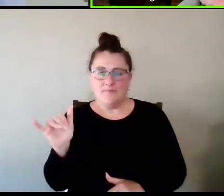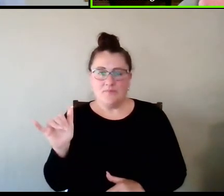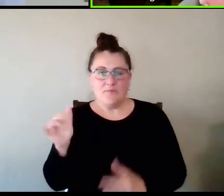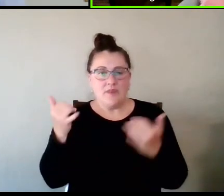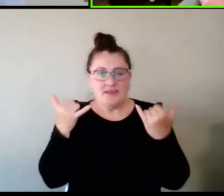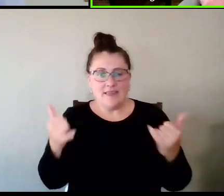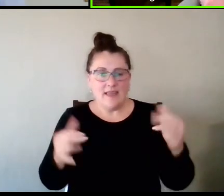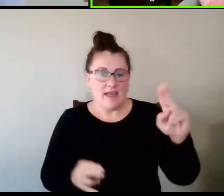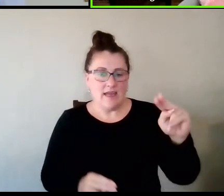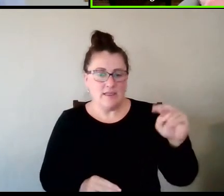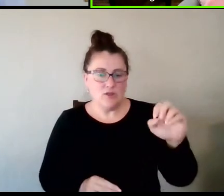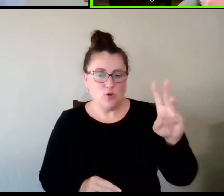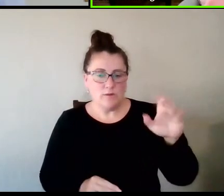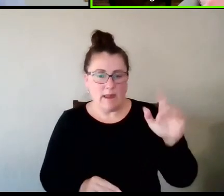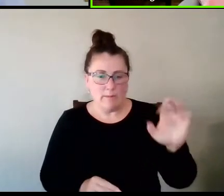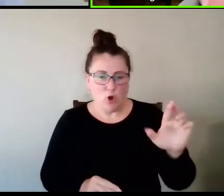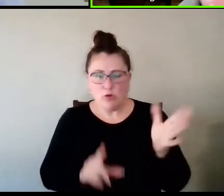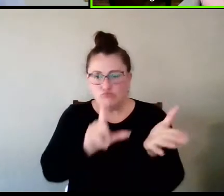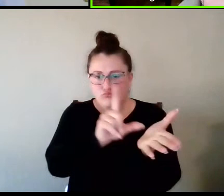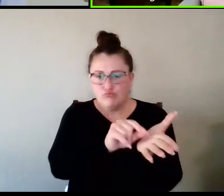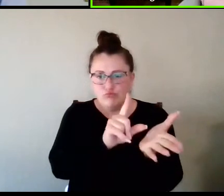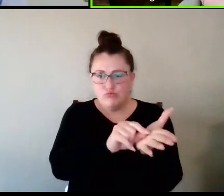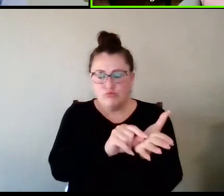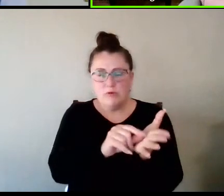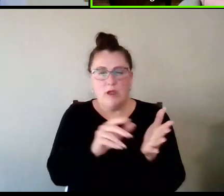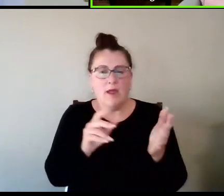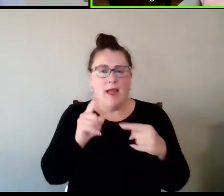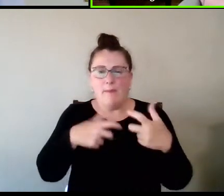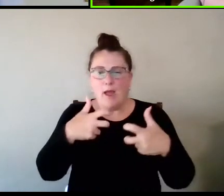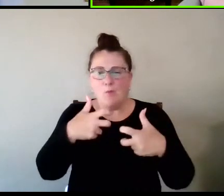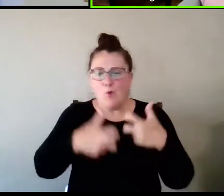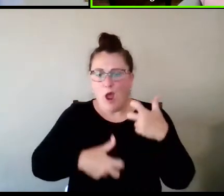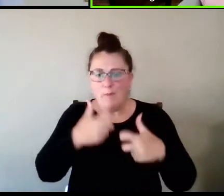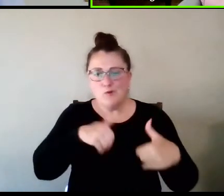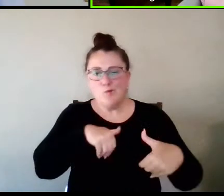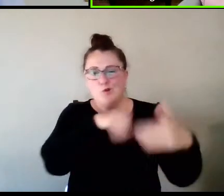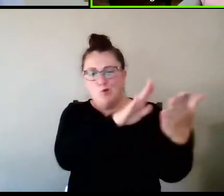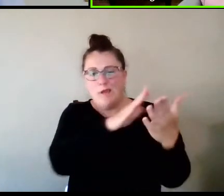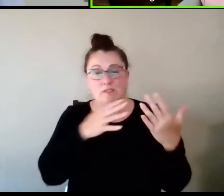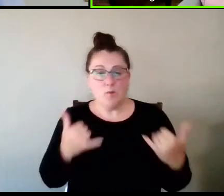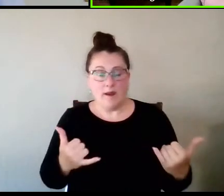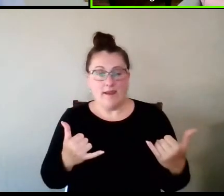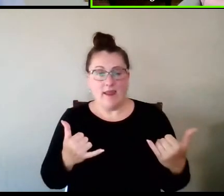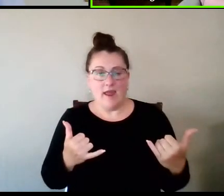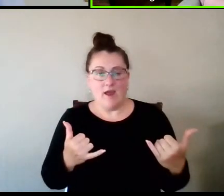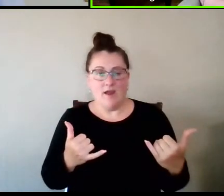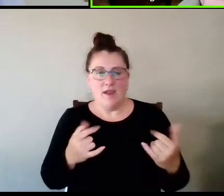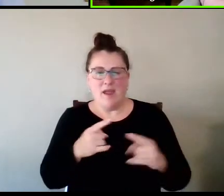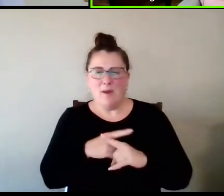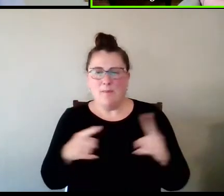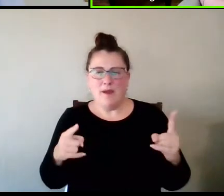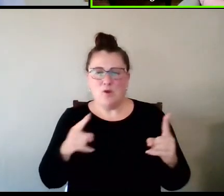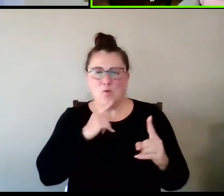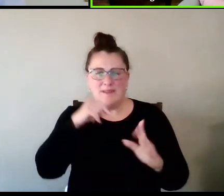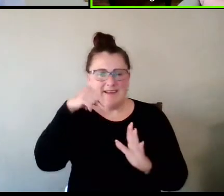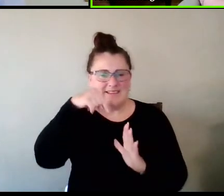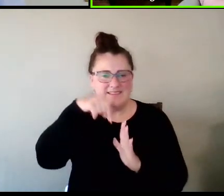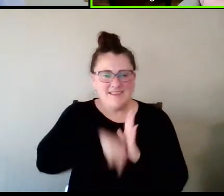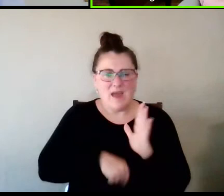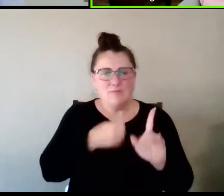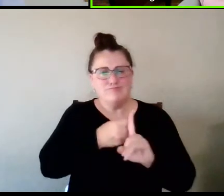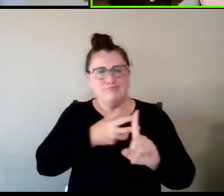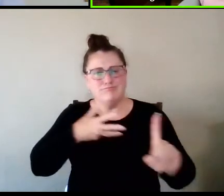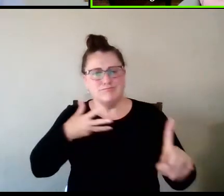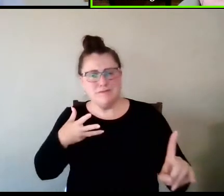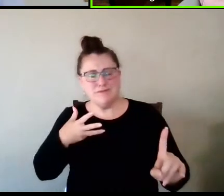today's newspaper in terms of the problems we're addressing, except with incredible depth, ancient